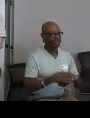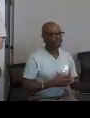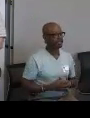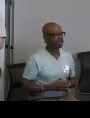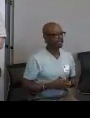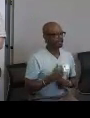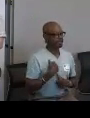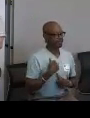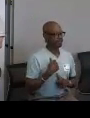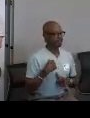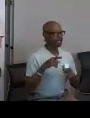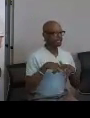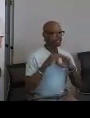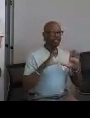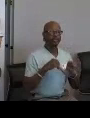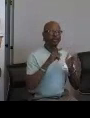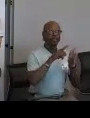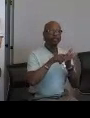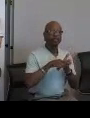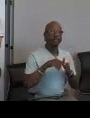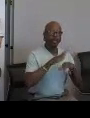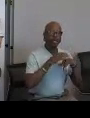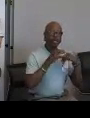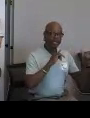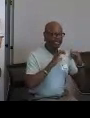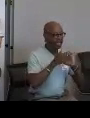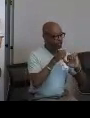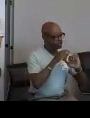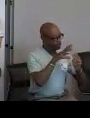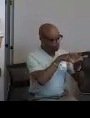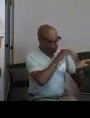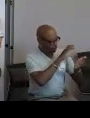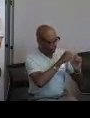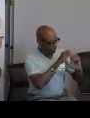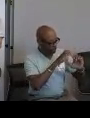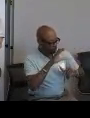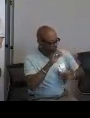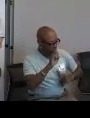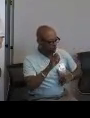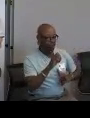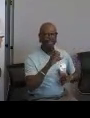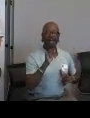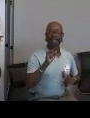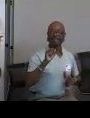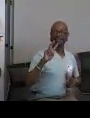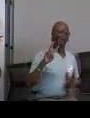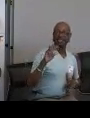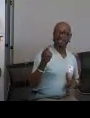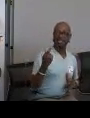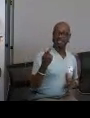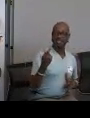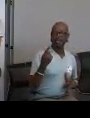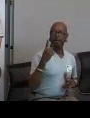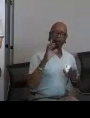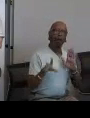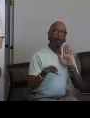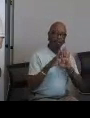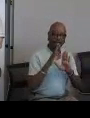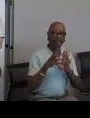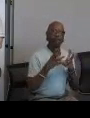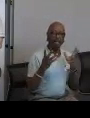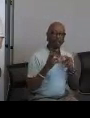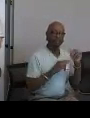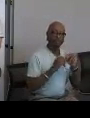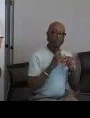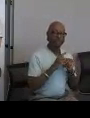started doing a lot of research online on how to learn how to code SVG. And what I found is that a lot of it was built